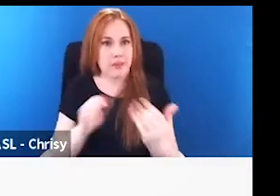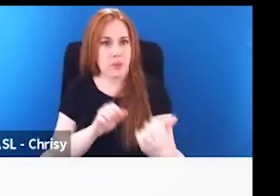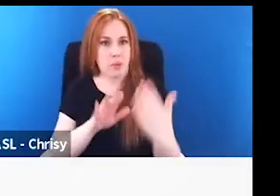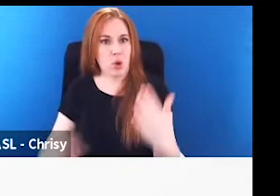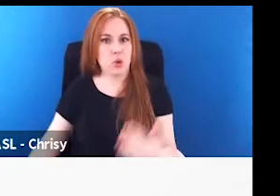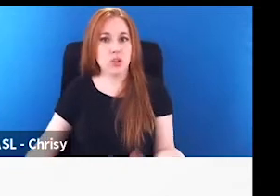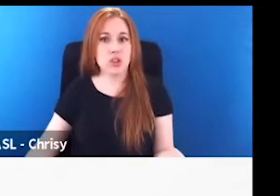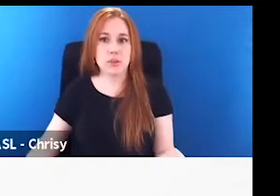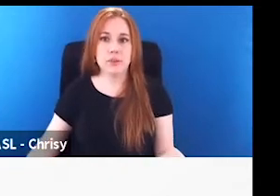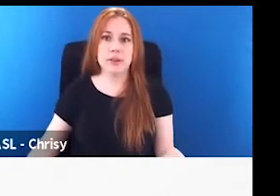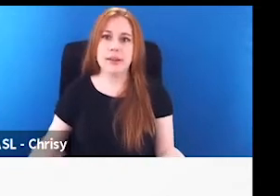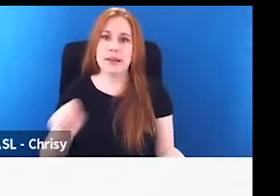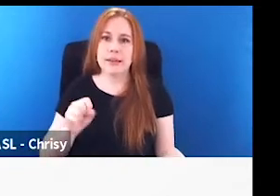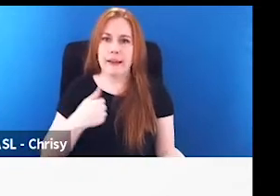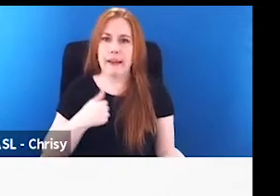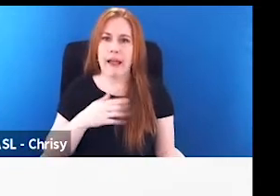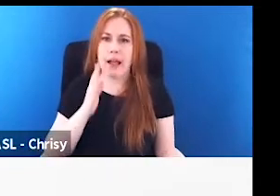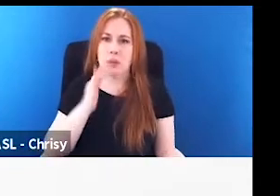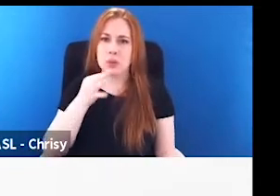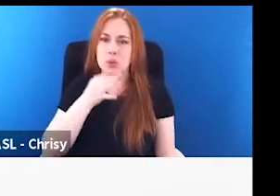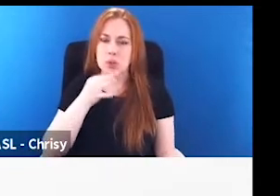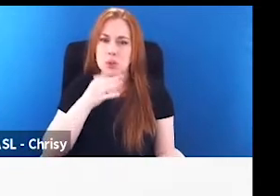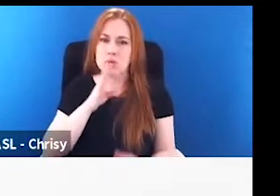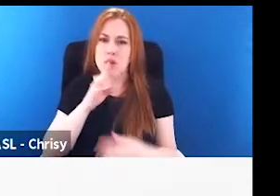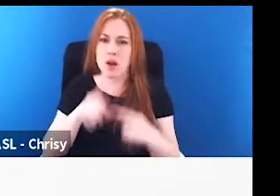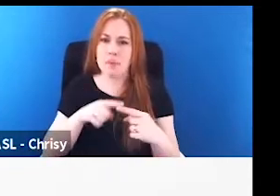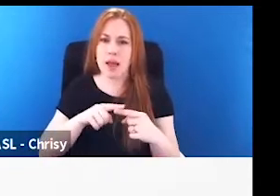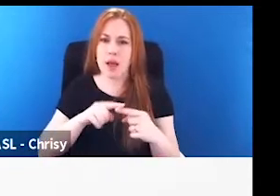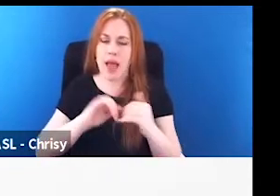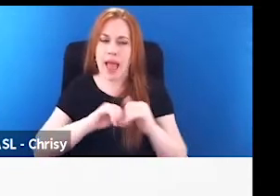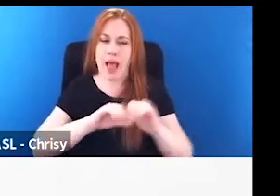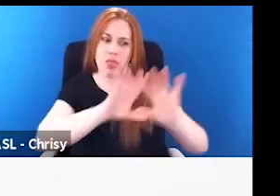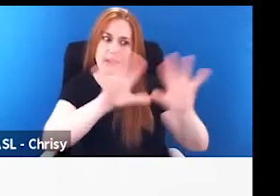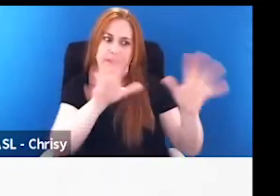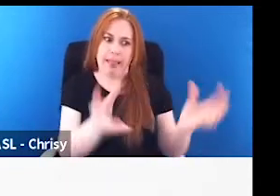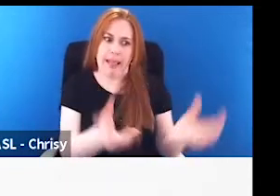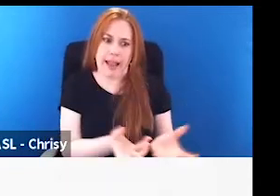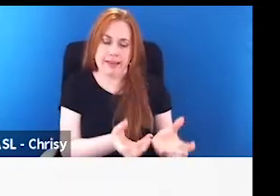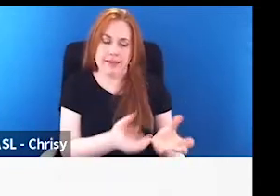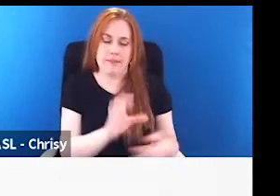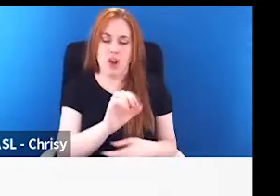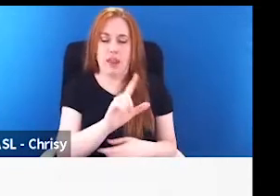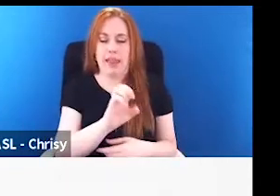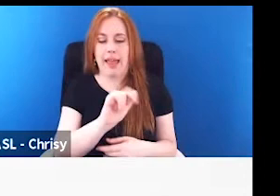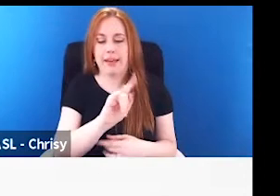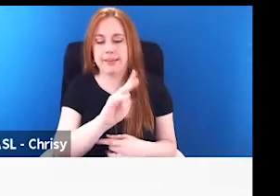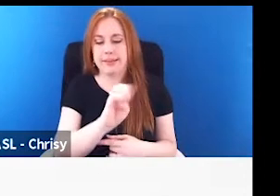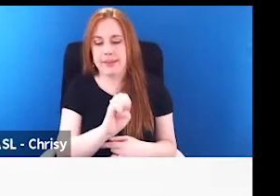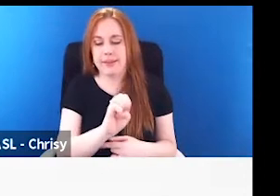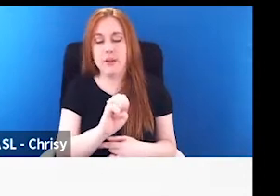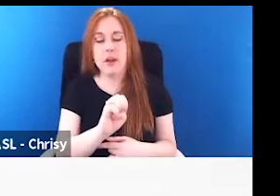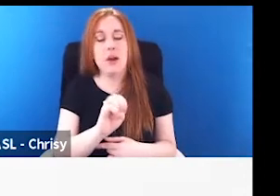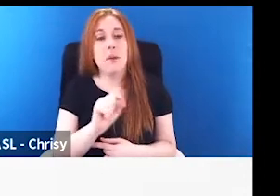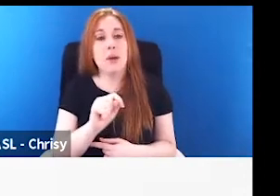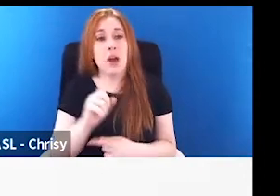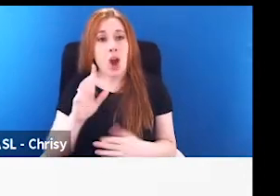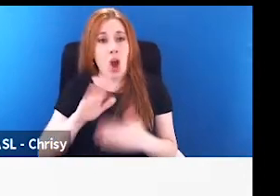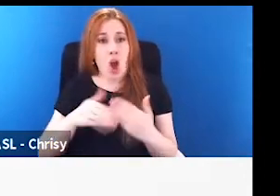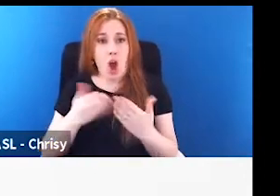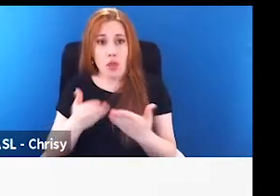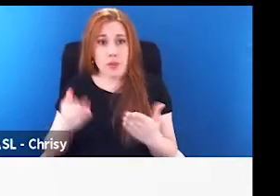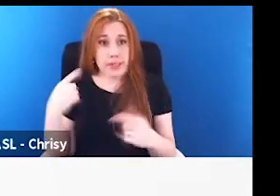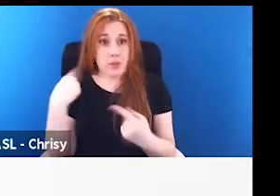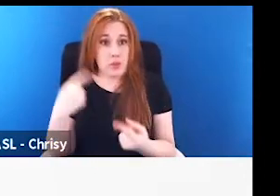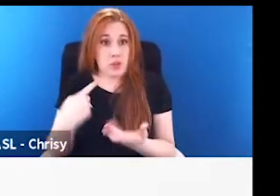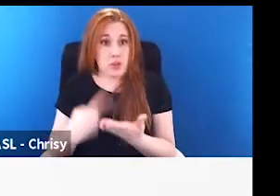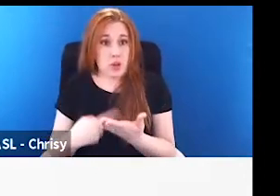Yeah, and I'll get in shortly to how the collective came to be, but where we've gotten to and all those things we just talked about have